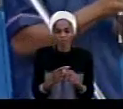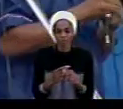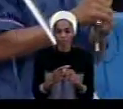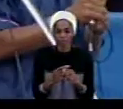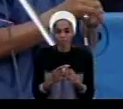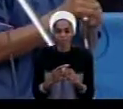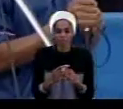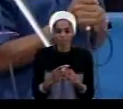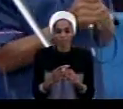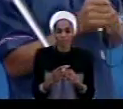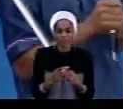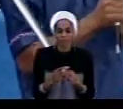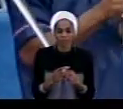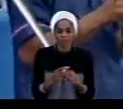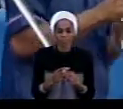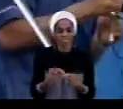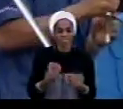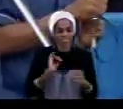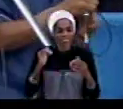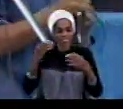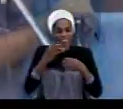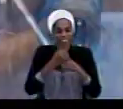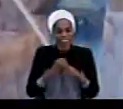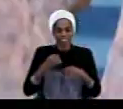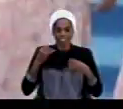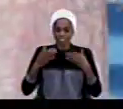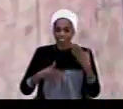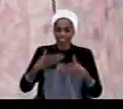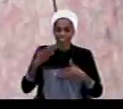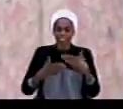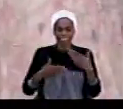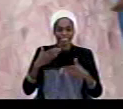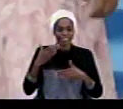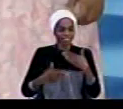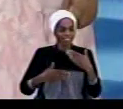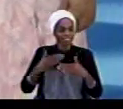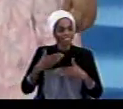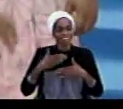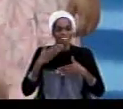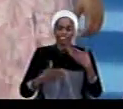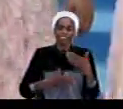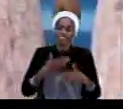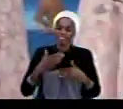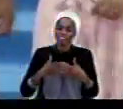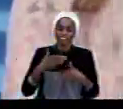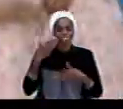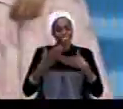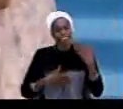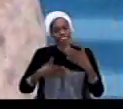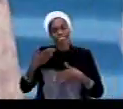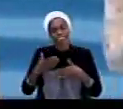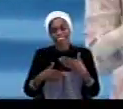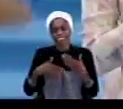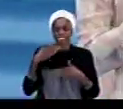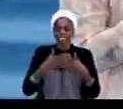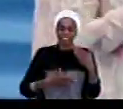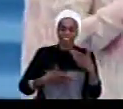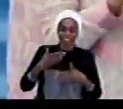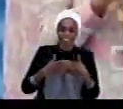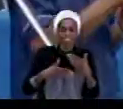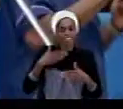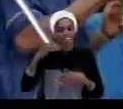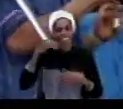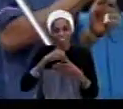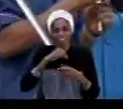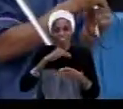Yeah. I've got joy, joy, joy, joy, joy, joy, joy,